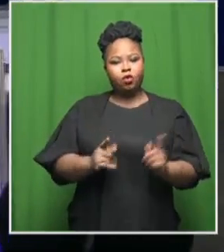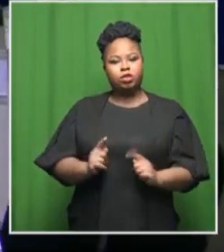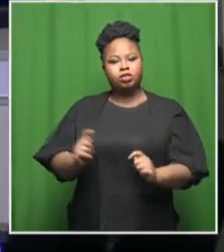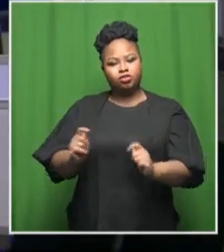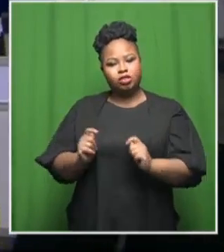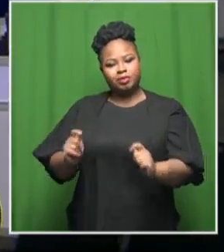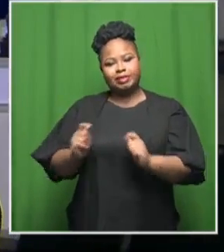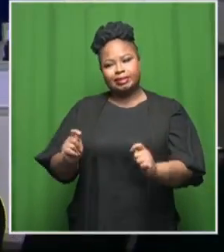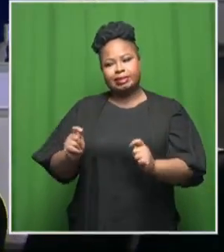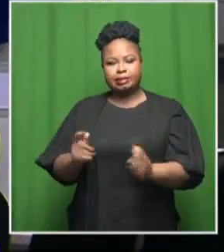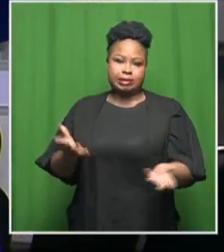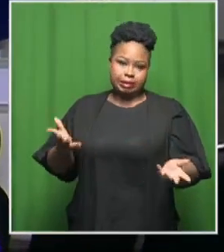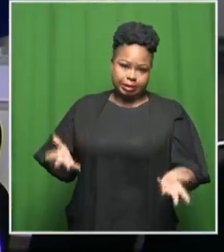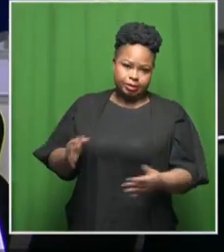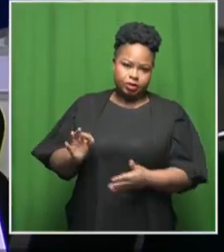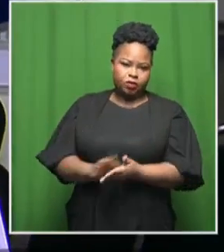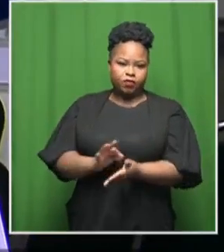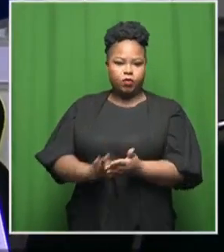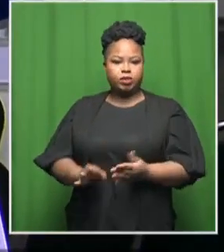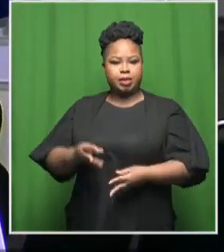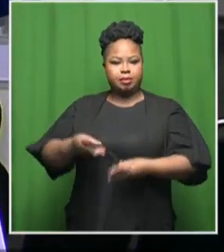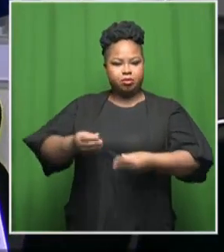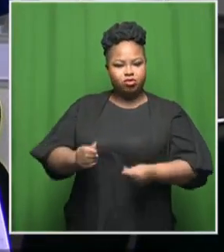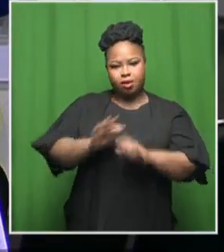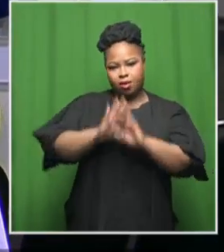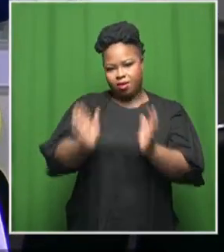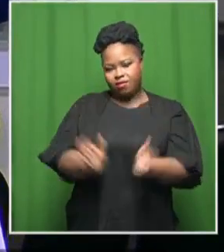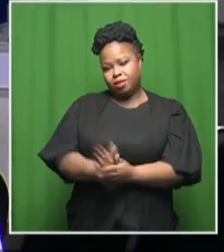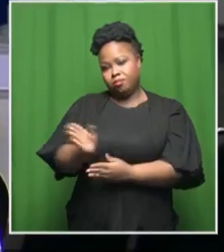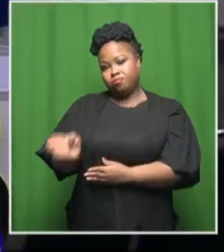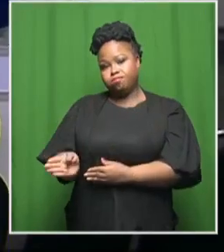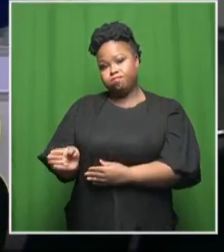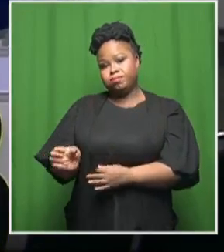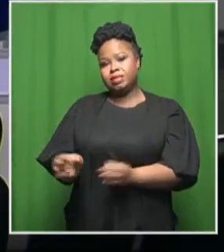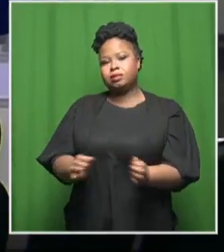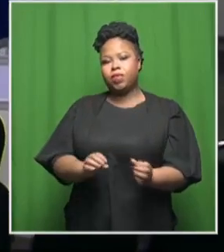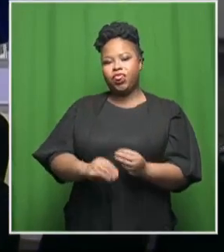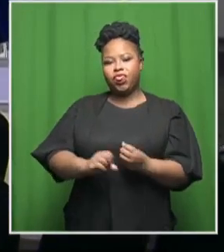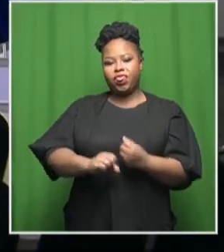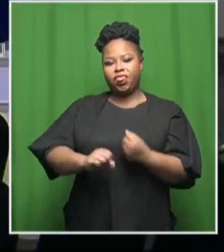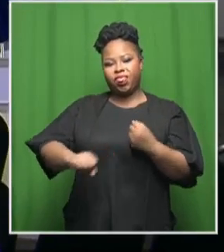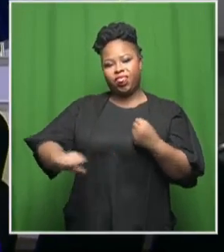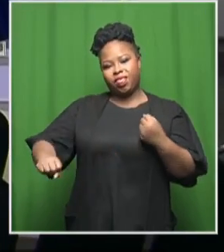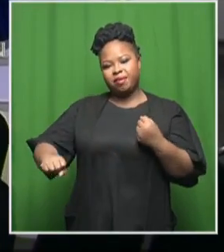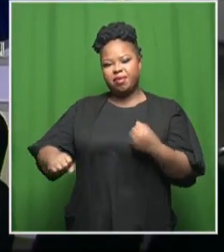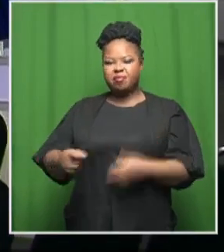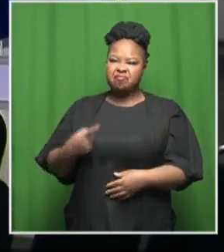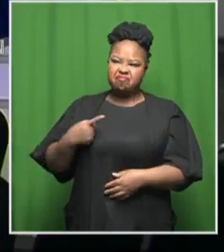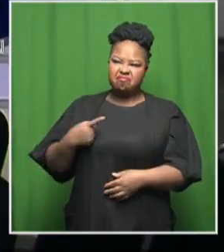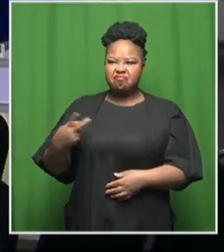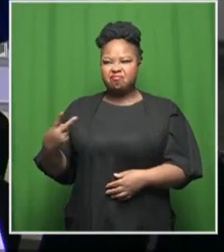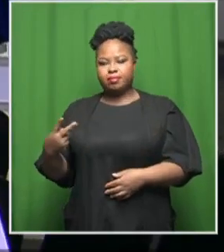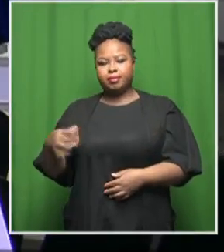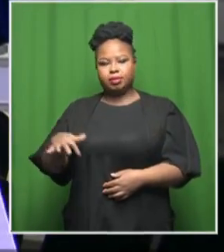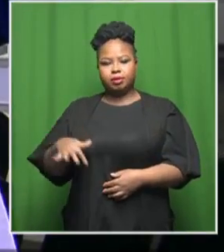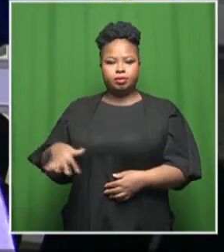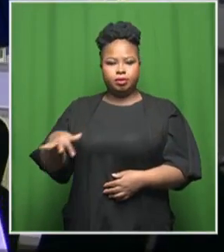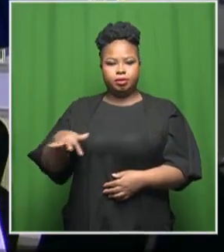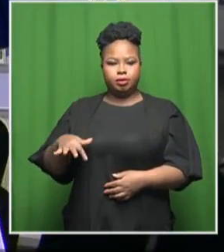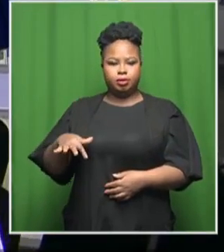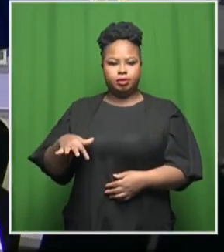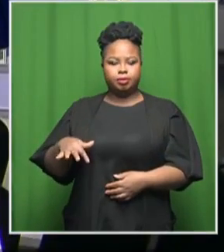voting stations and getting all the materials in there as well. And one or two areas where we